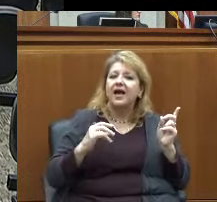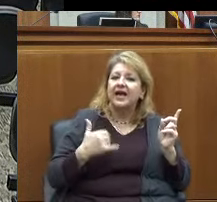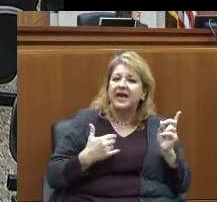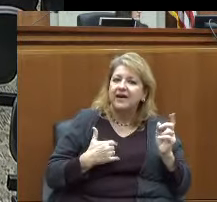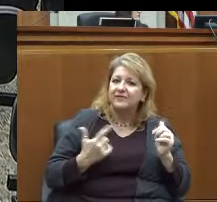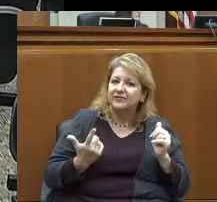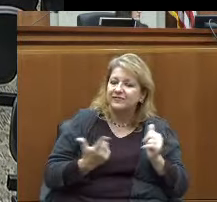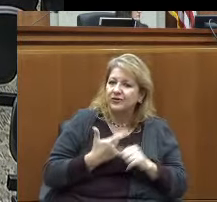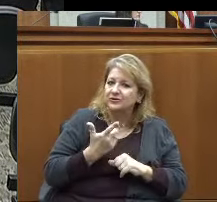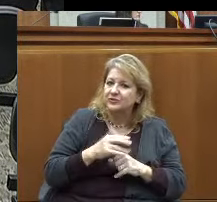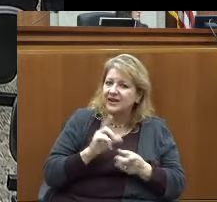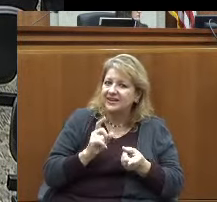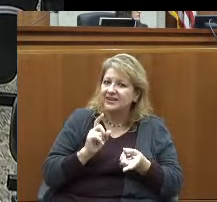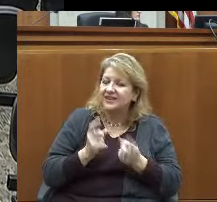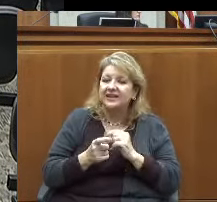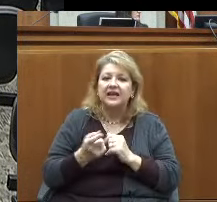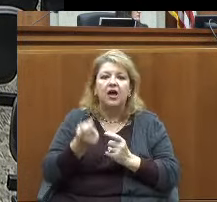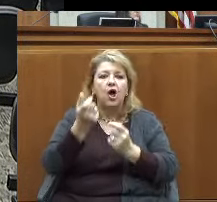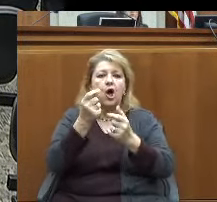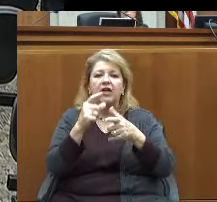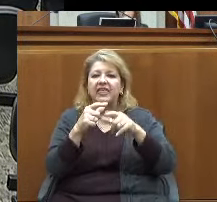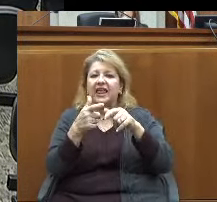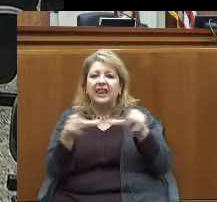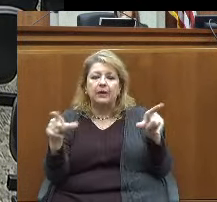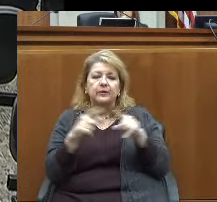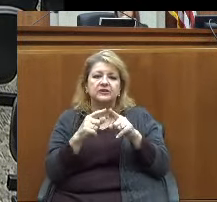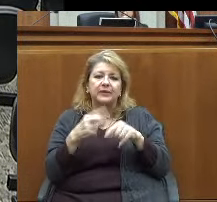yeah, it takes out all that language. Yes.